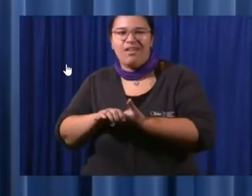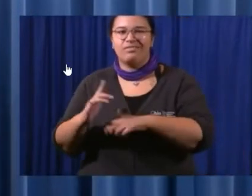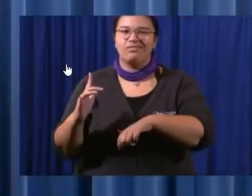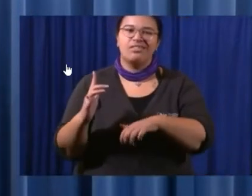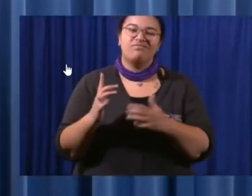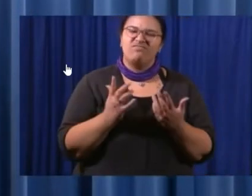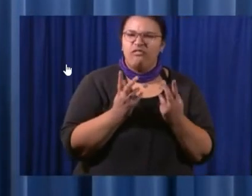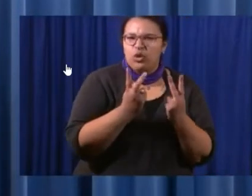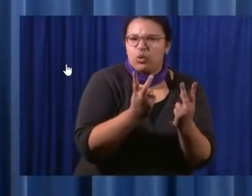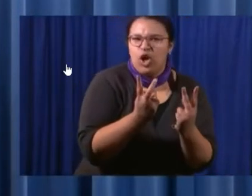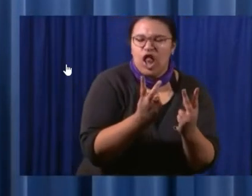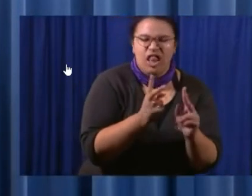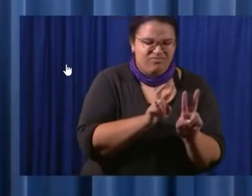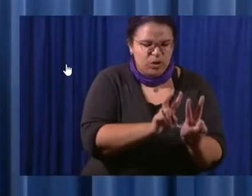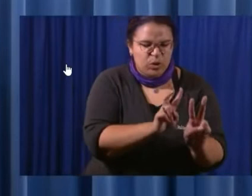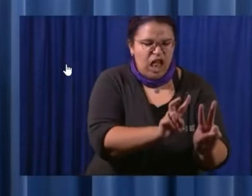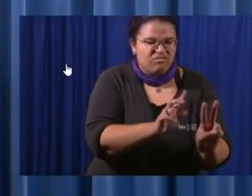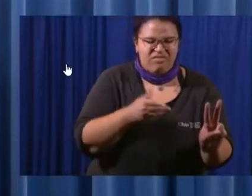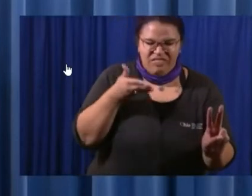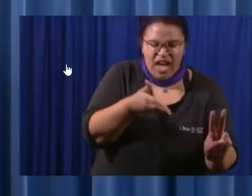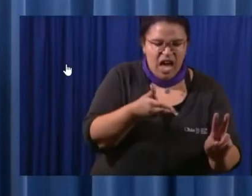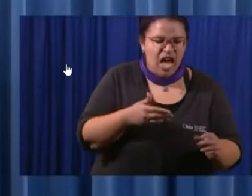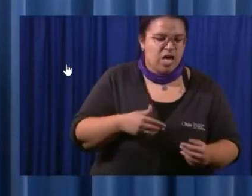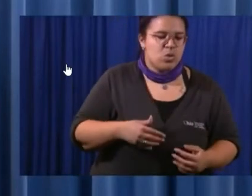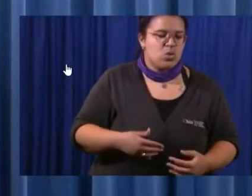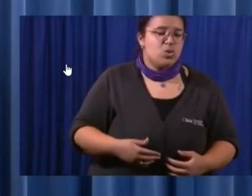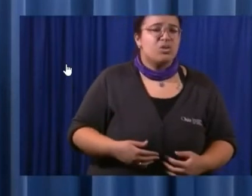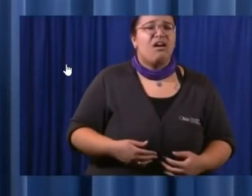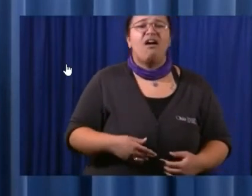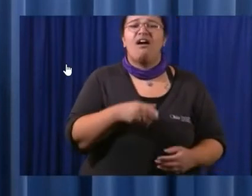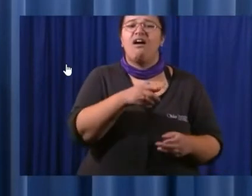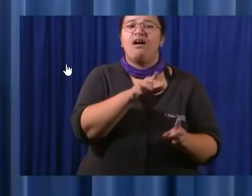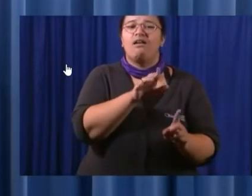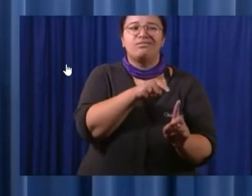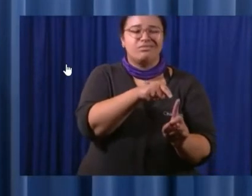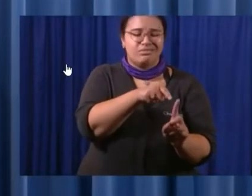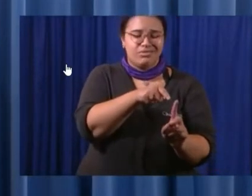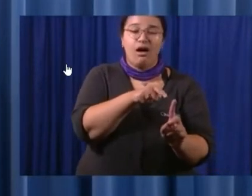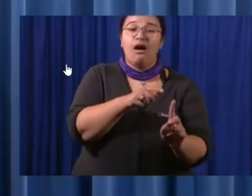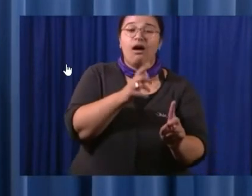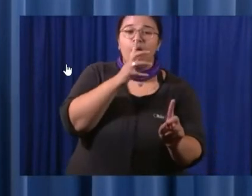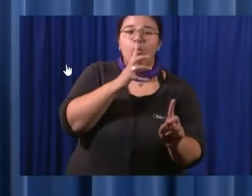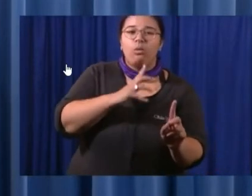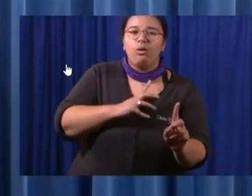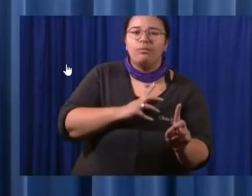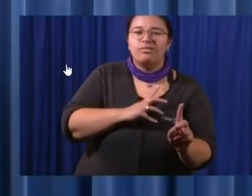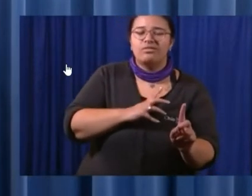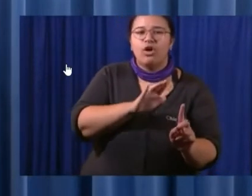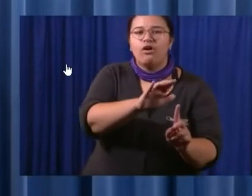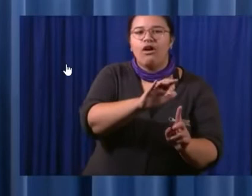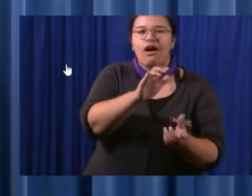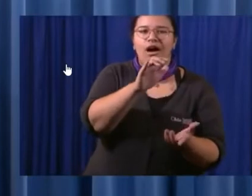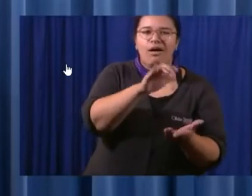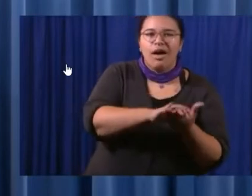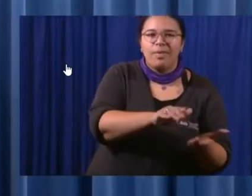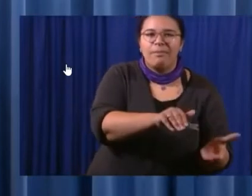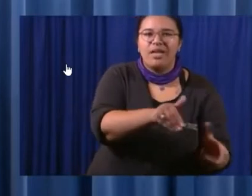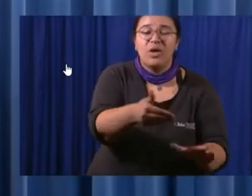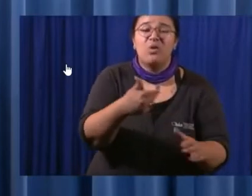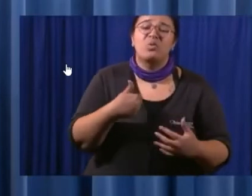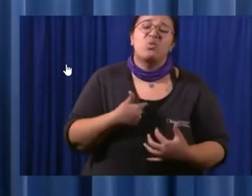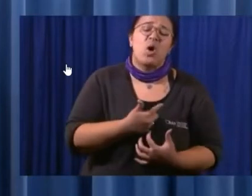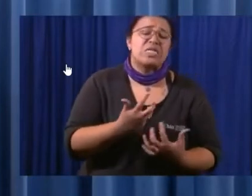this information should inform people. I think it should fire people up. I think it should get people excited and say, hey, we're tougher than this.